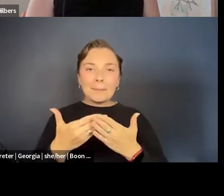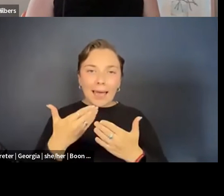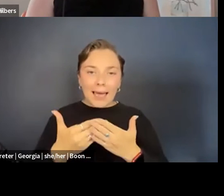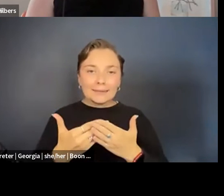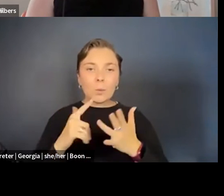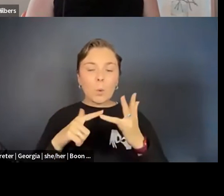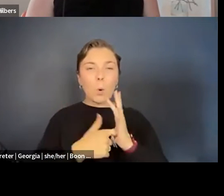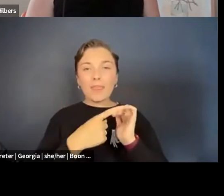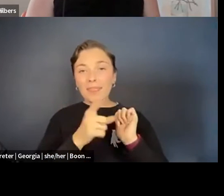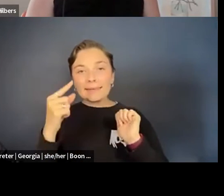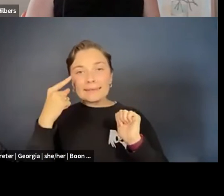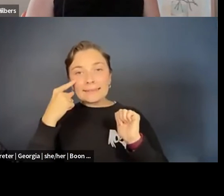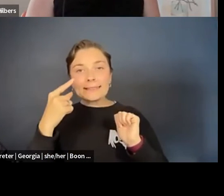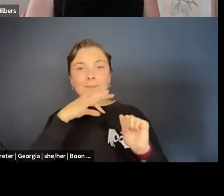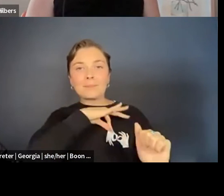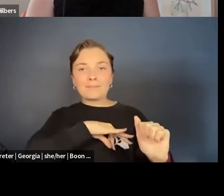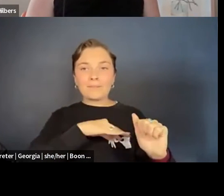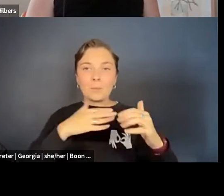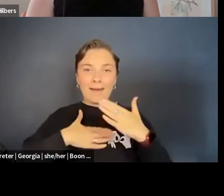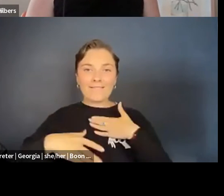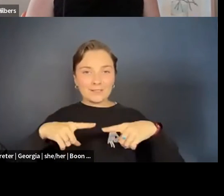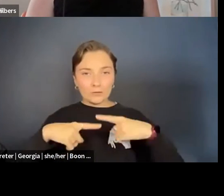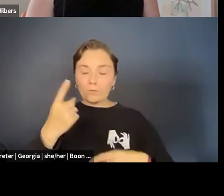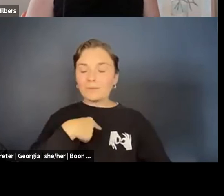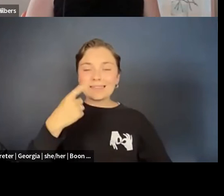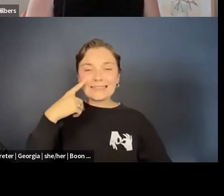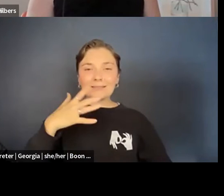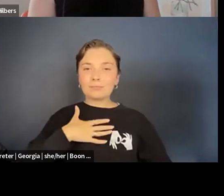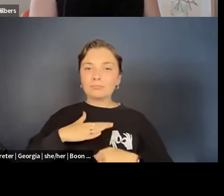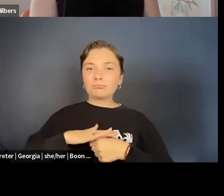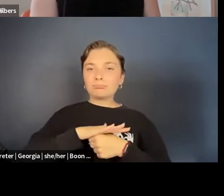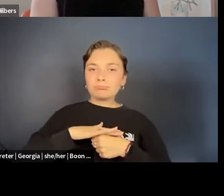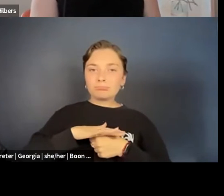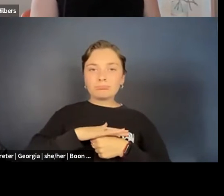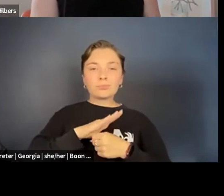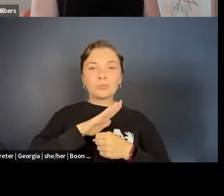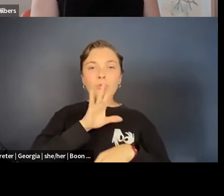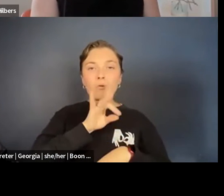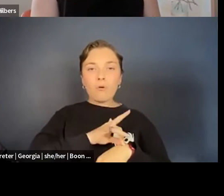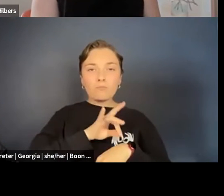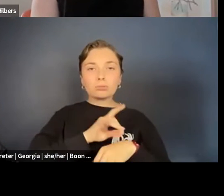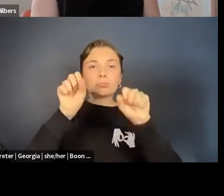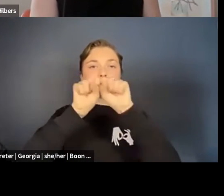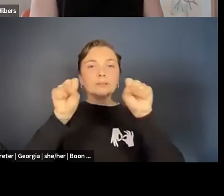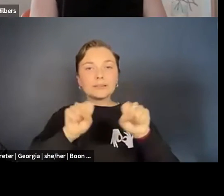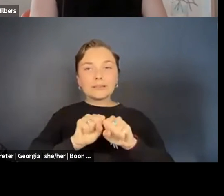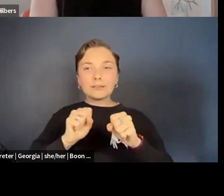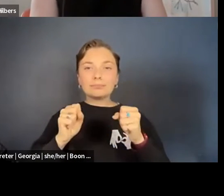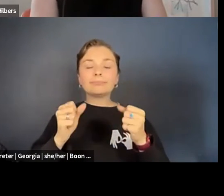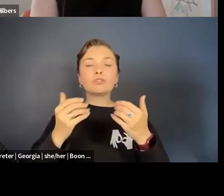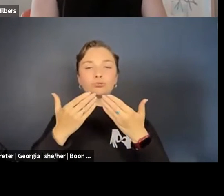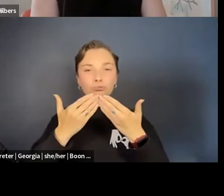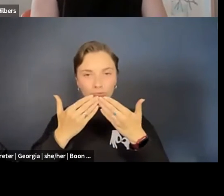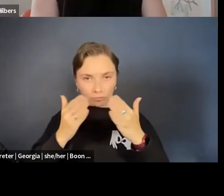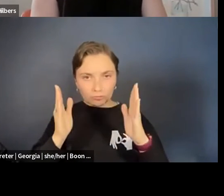the benefit of behaving differently. And we have seen that in our area, where the hospital system has opened itself up, you